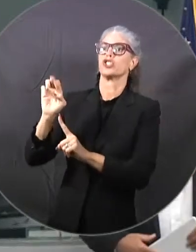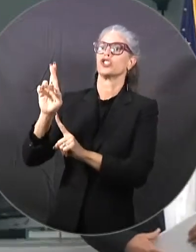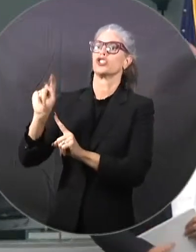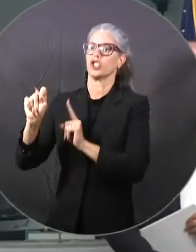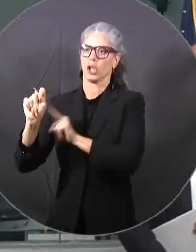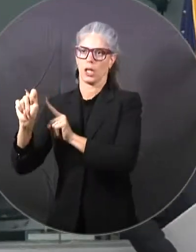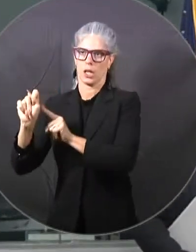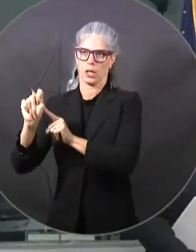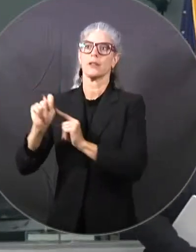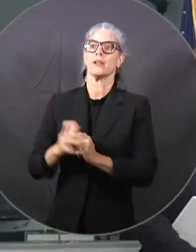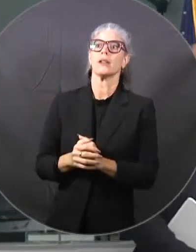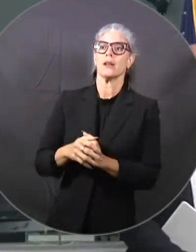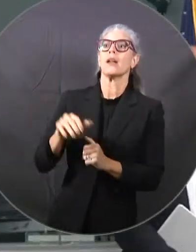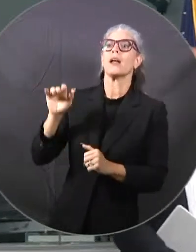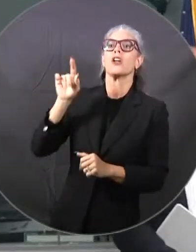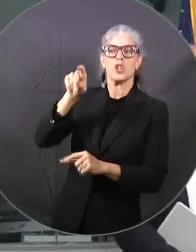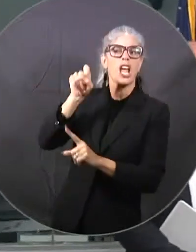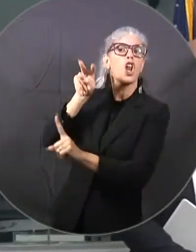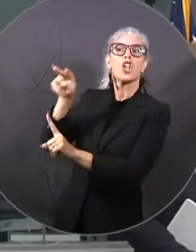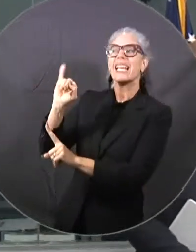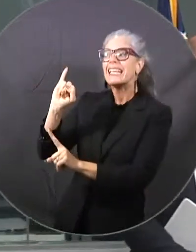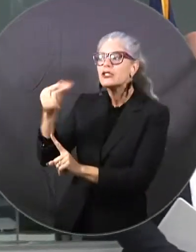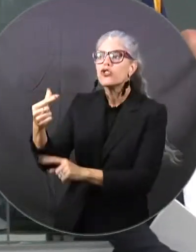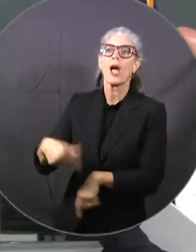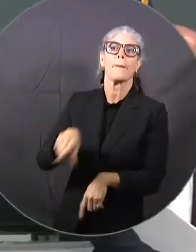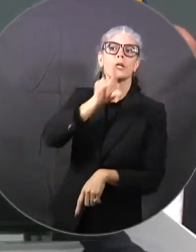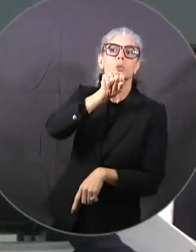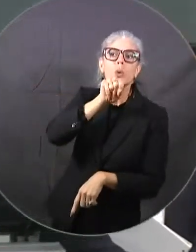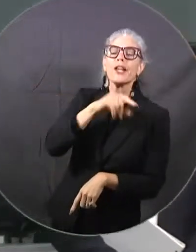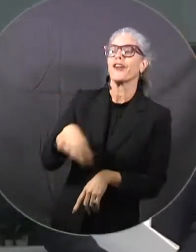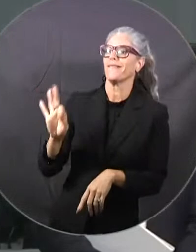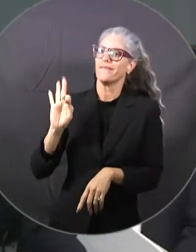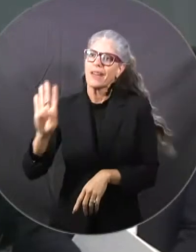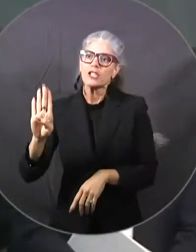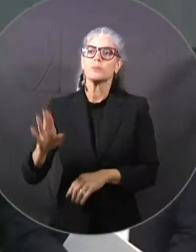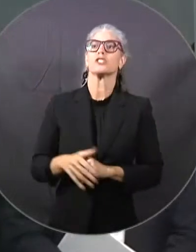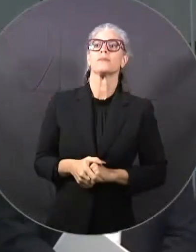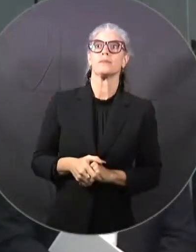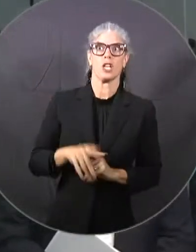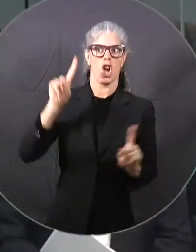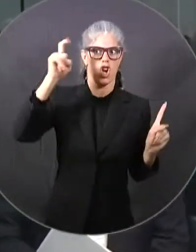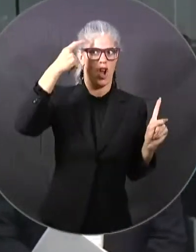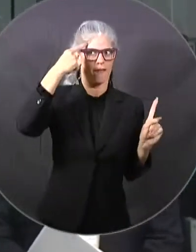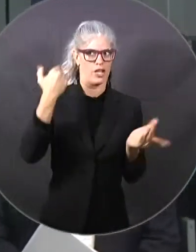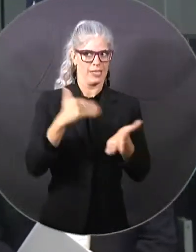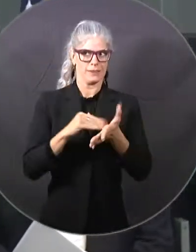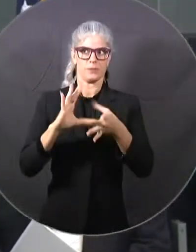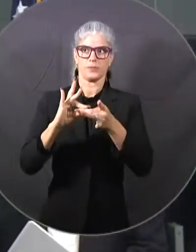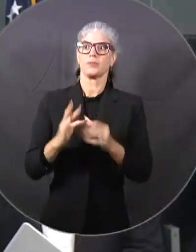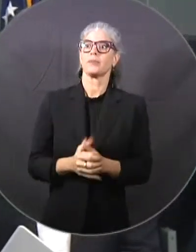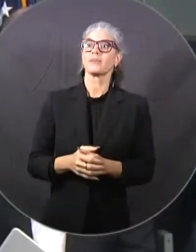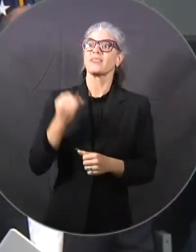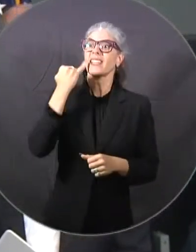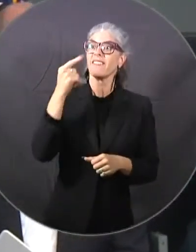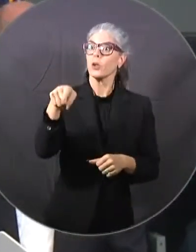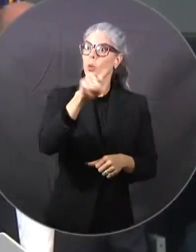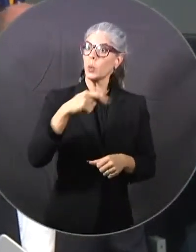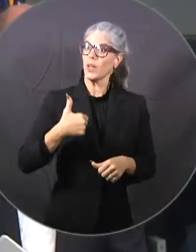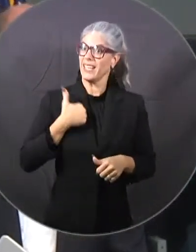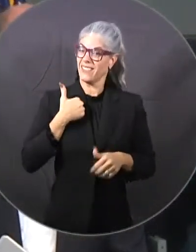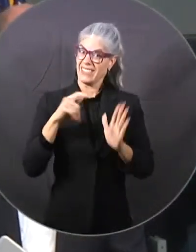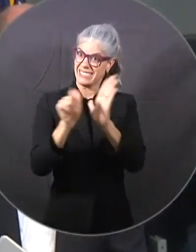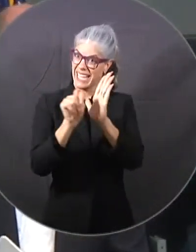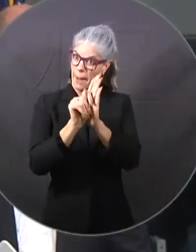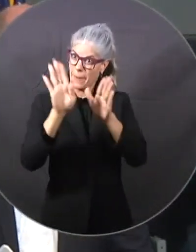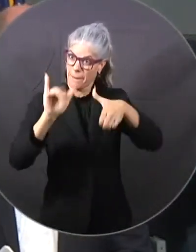Okay, so you have, if you're on that Gulf Coast, particularly in those areas from Tampa Bay up to Franklin County,